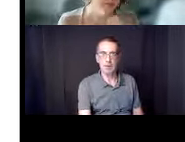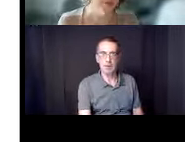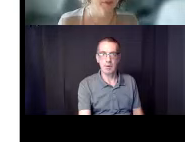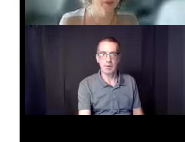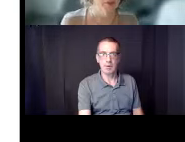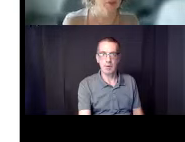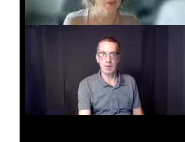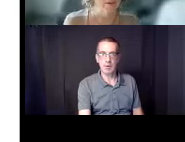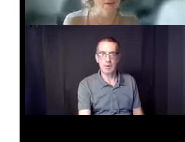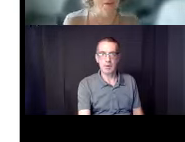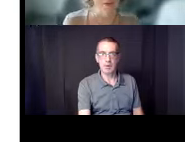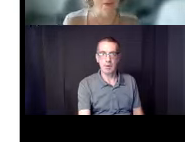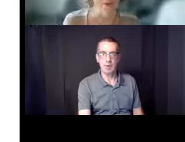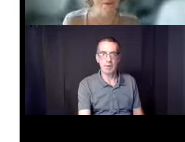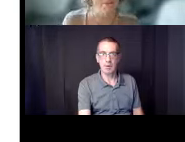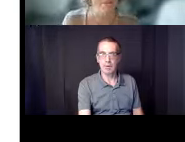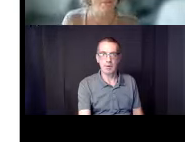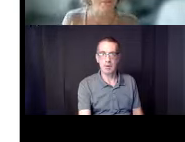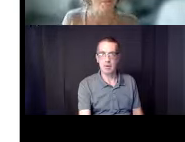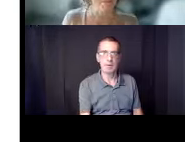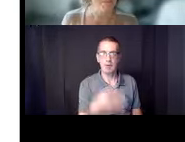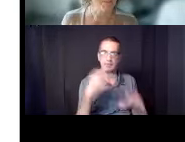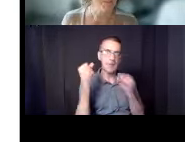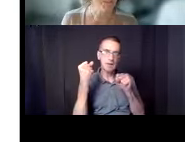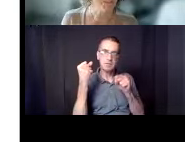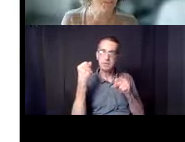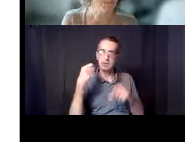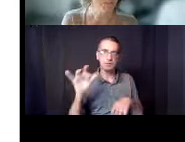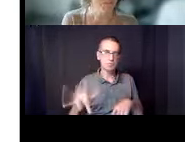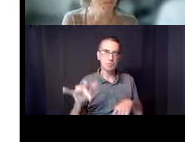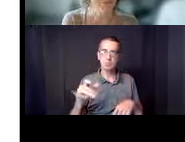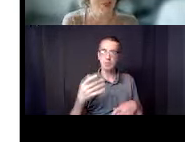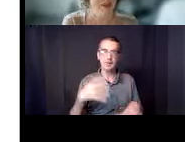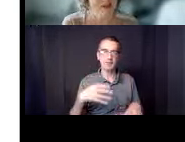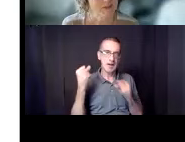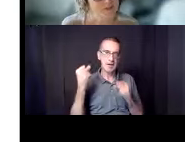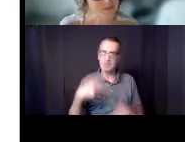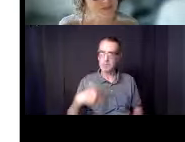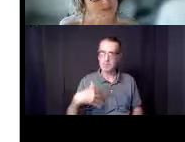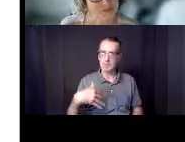And y'all are so quick on the on the polls.